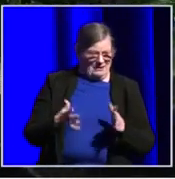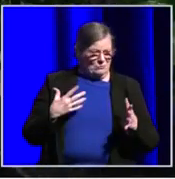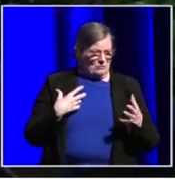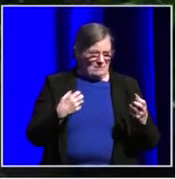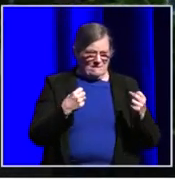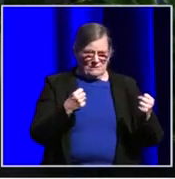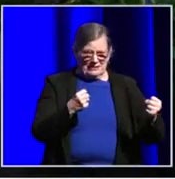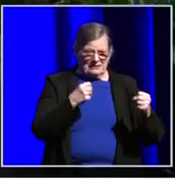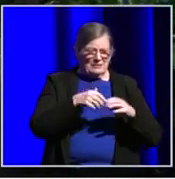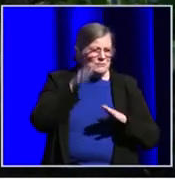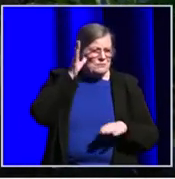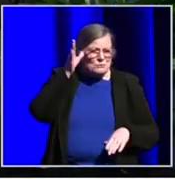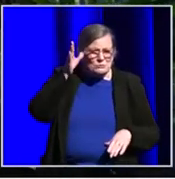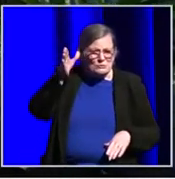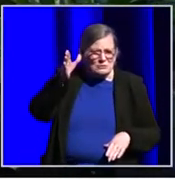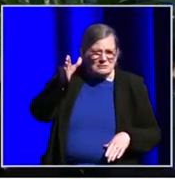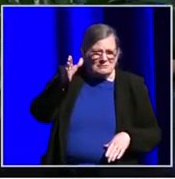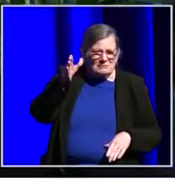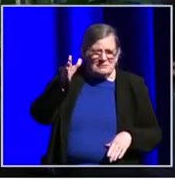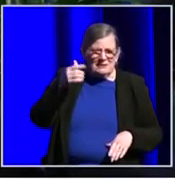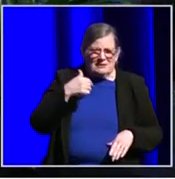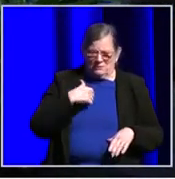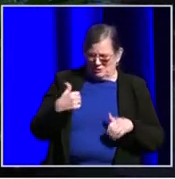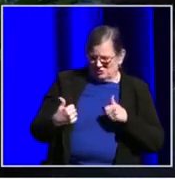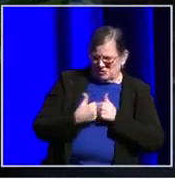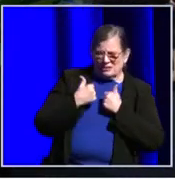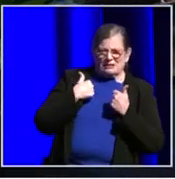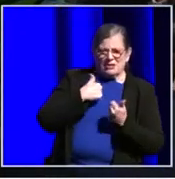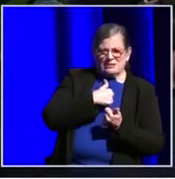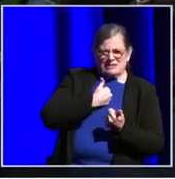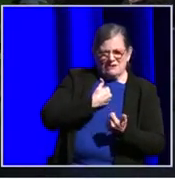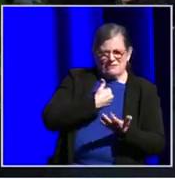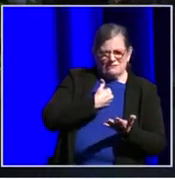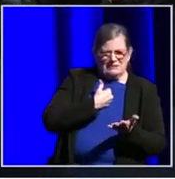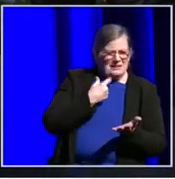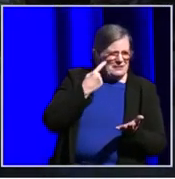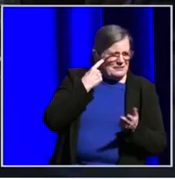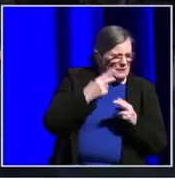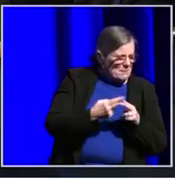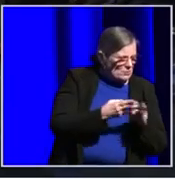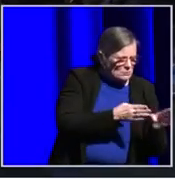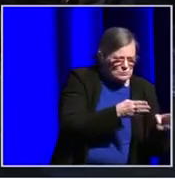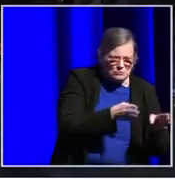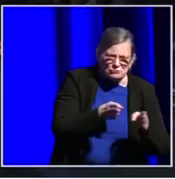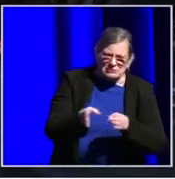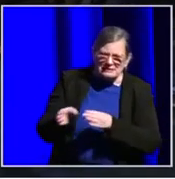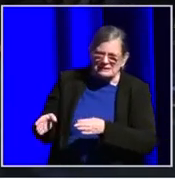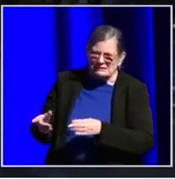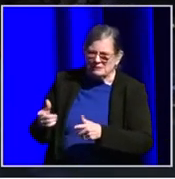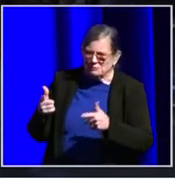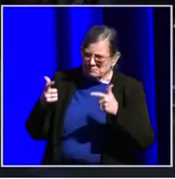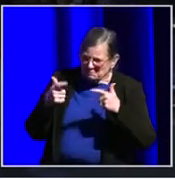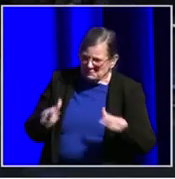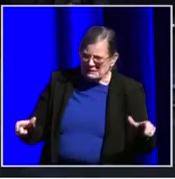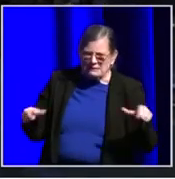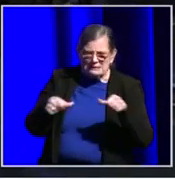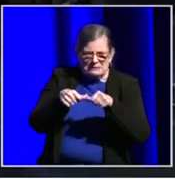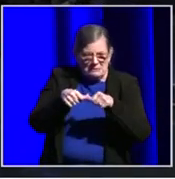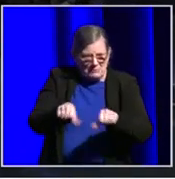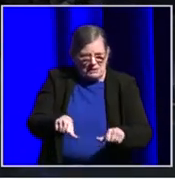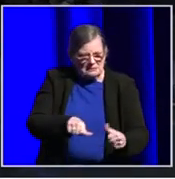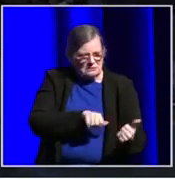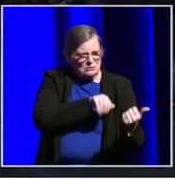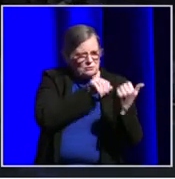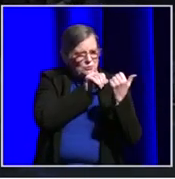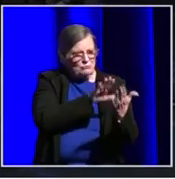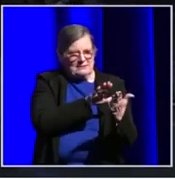to challenge ourselves to think about our streets. We have made a big down payment in addressing dangerous